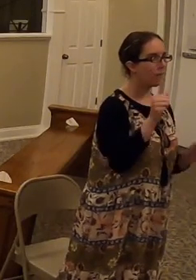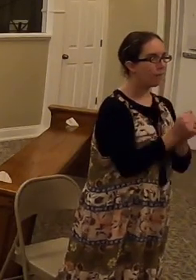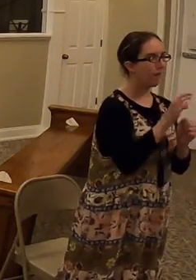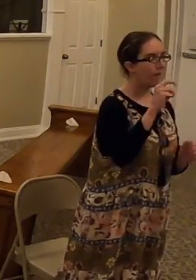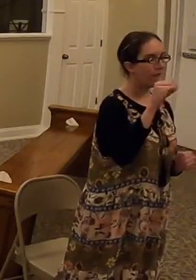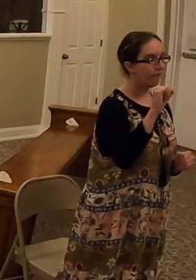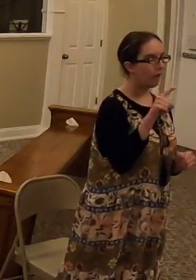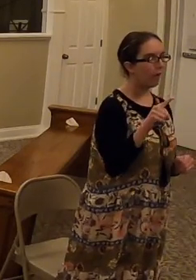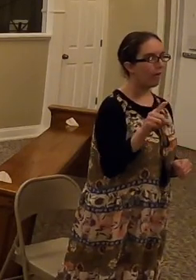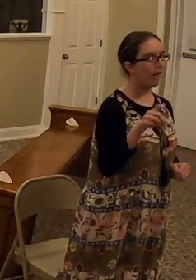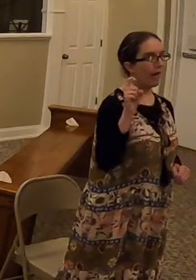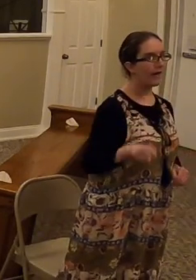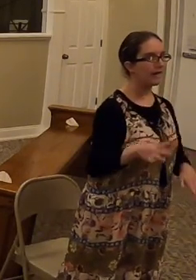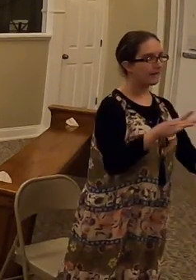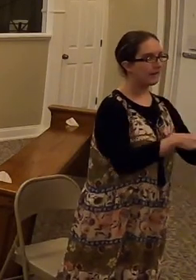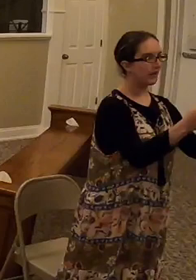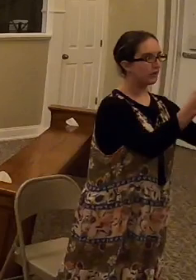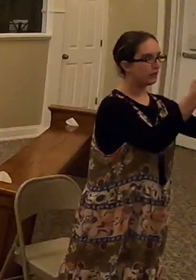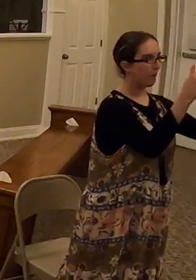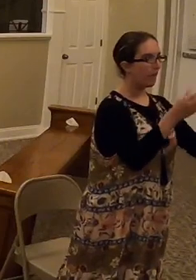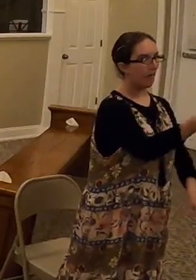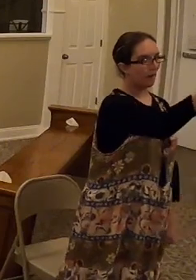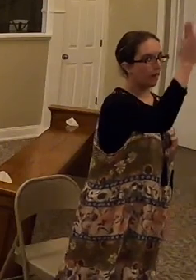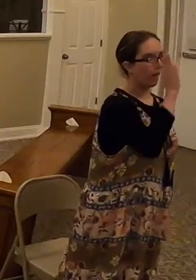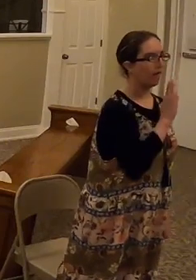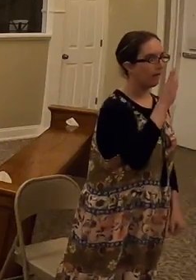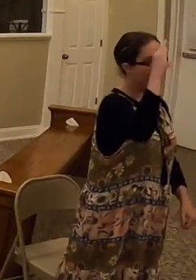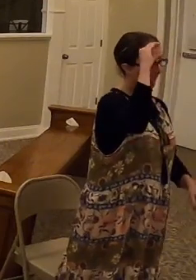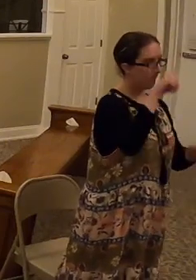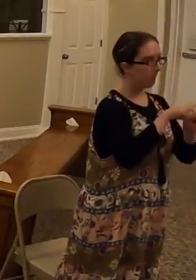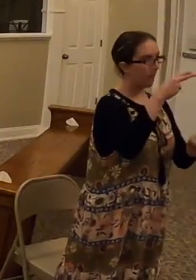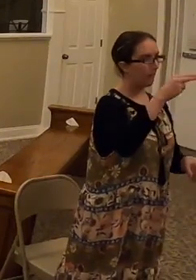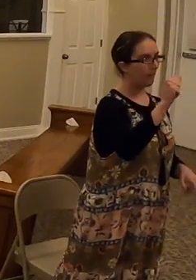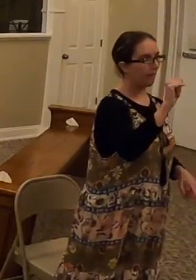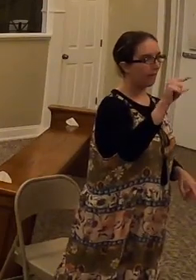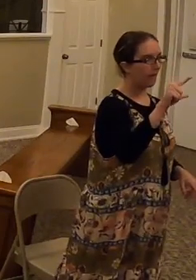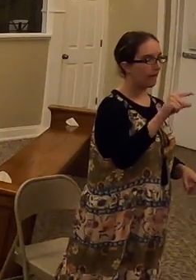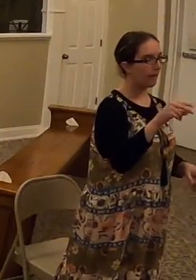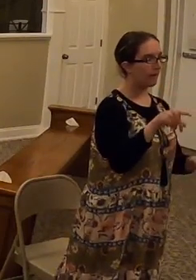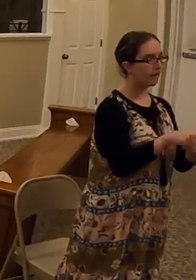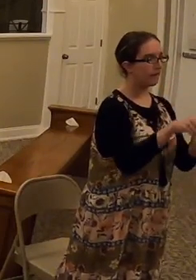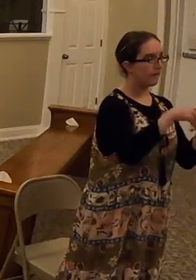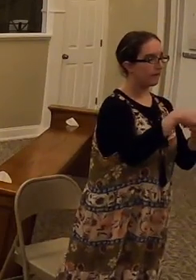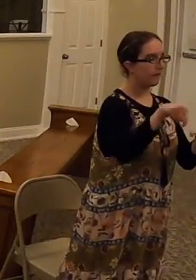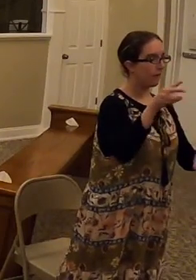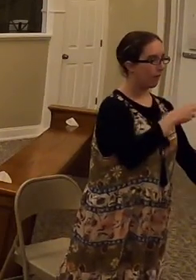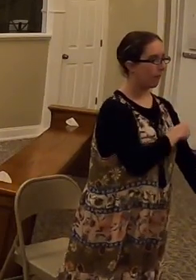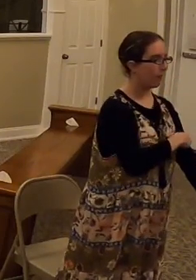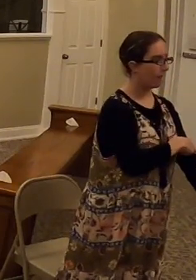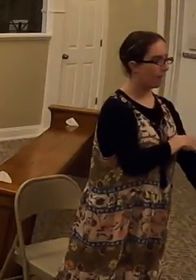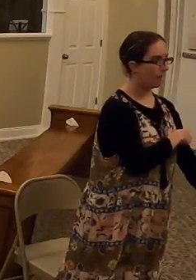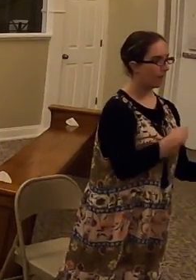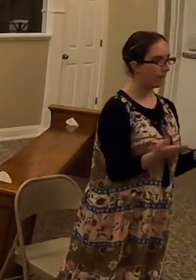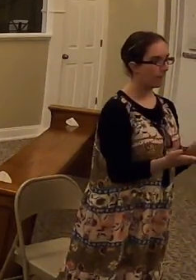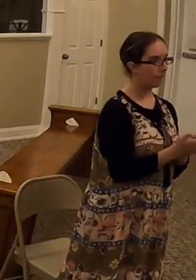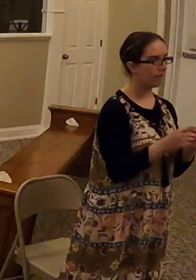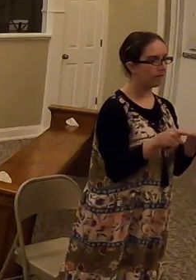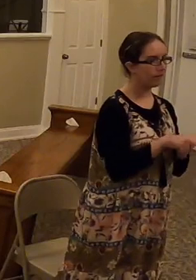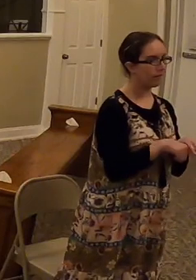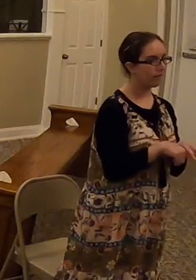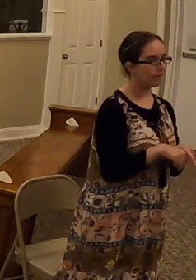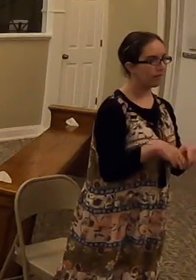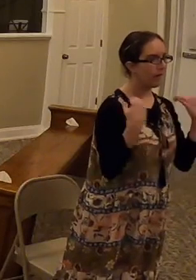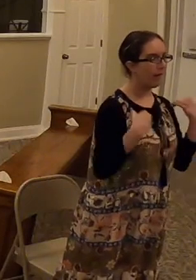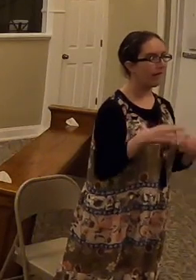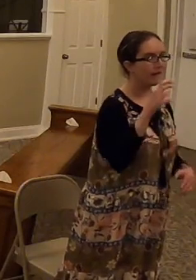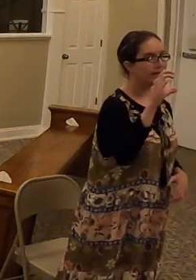and needs a touch from God, amen. Brother Hale is still in the hospital here, still suffering